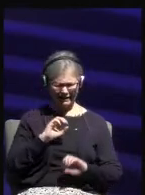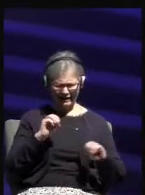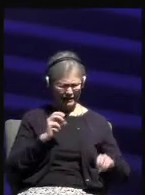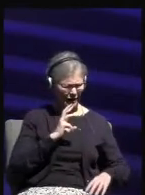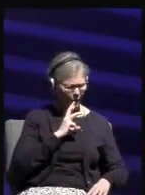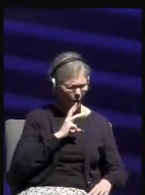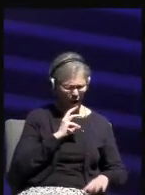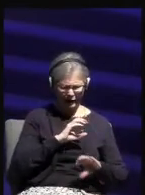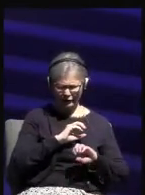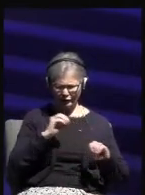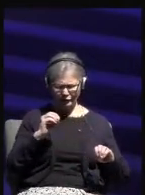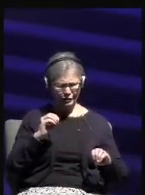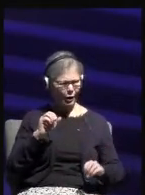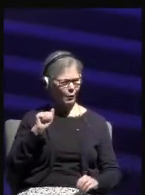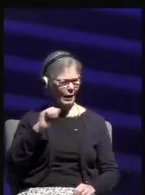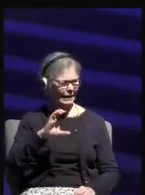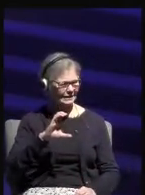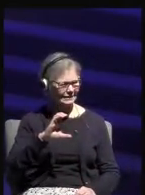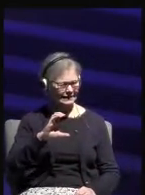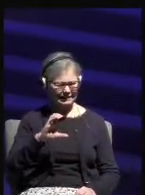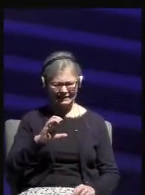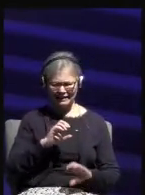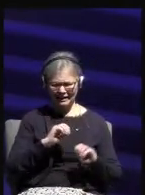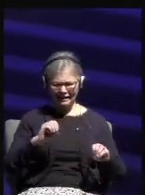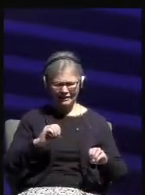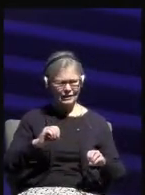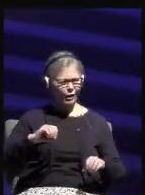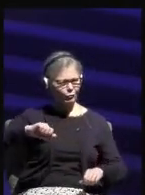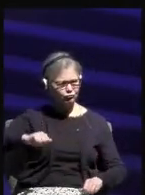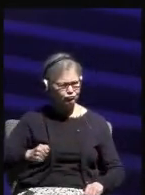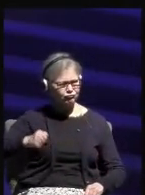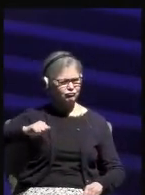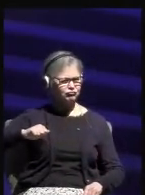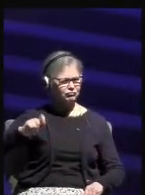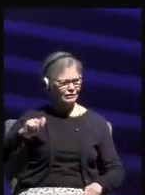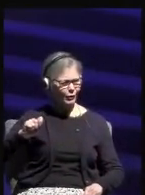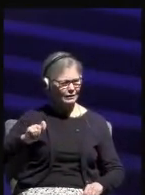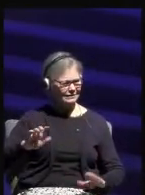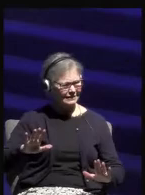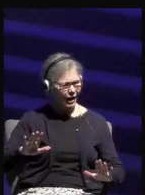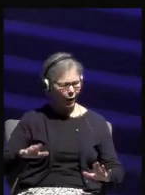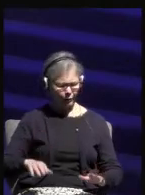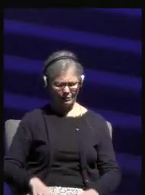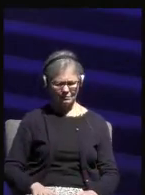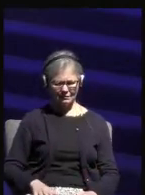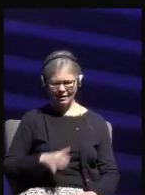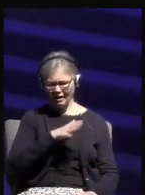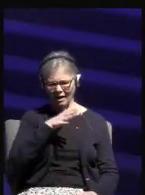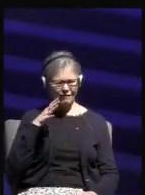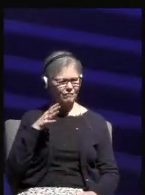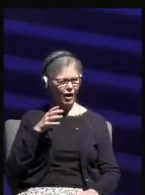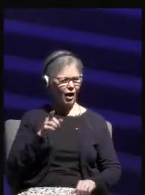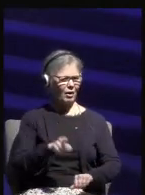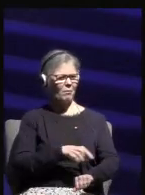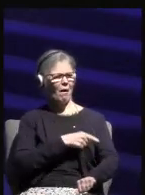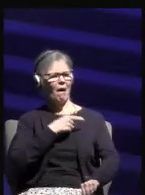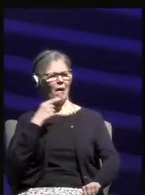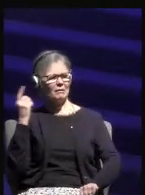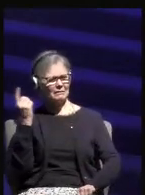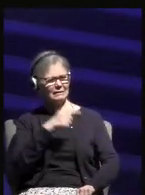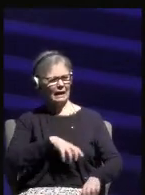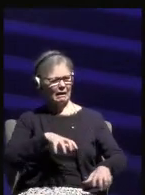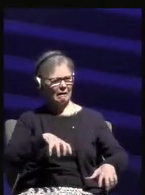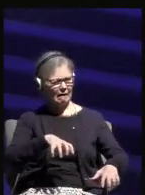indoor plumbing. Do we really long for them? We don't long for them. Farming all day long. No, we enjoy. But the